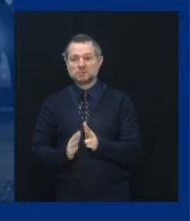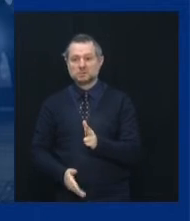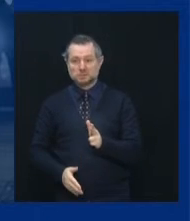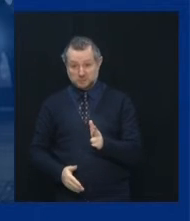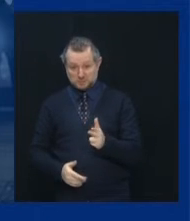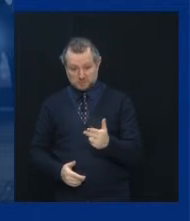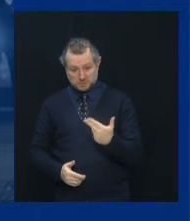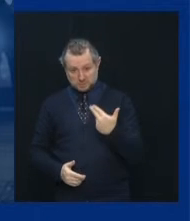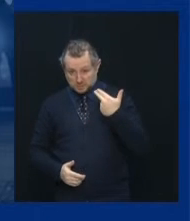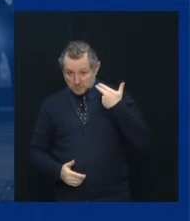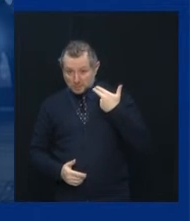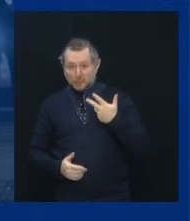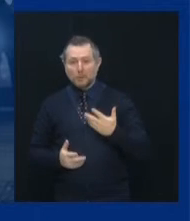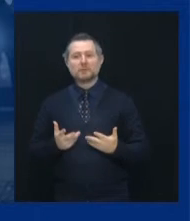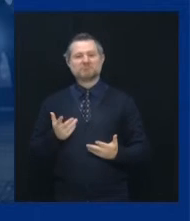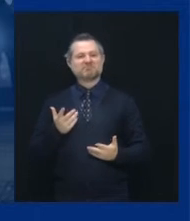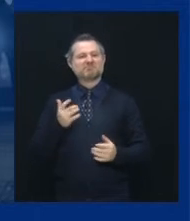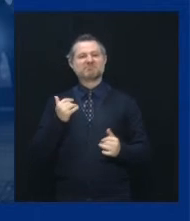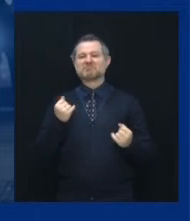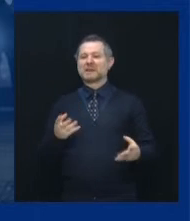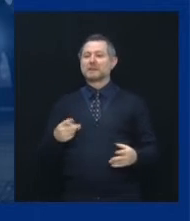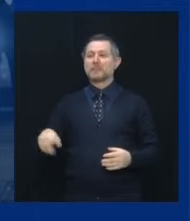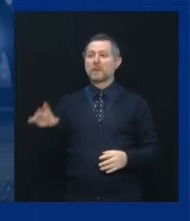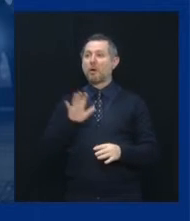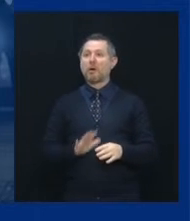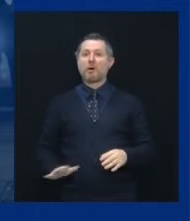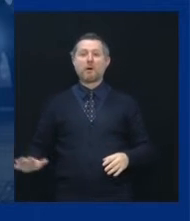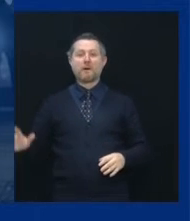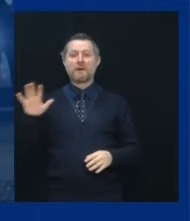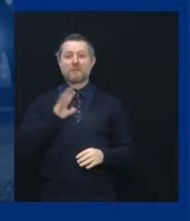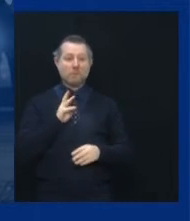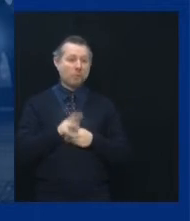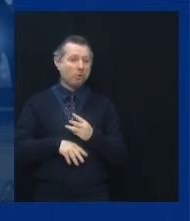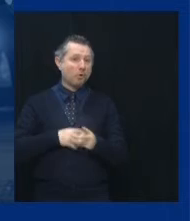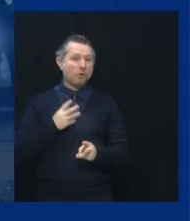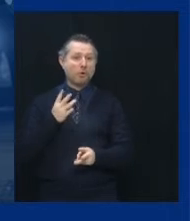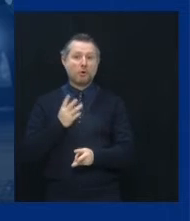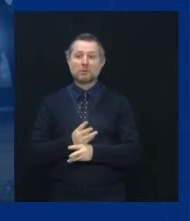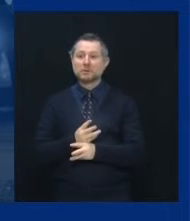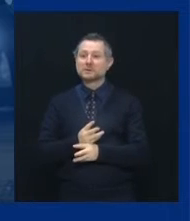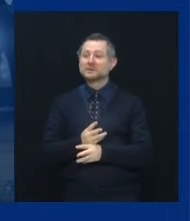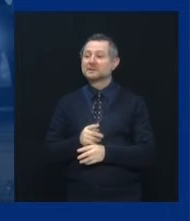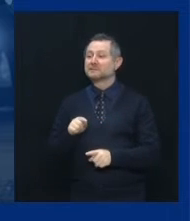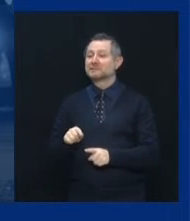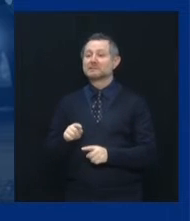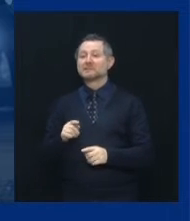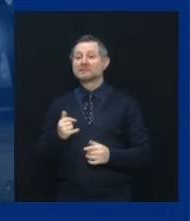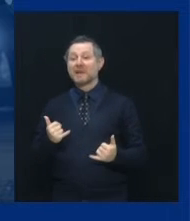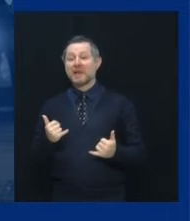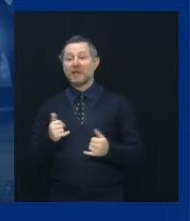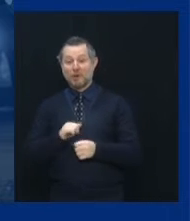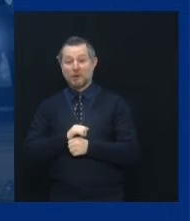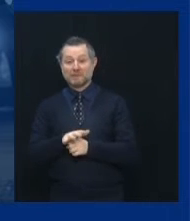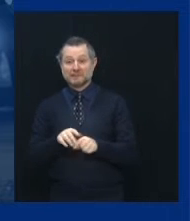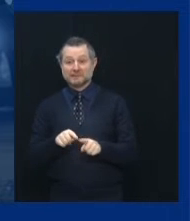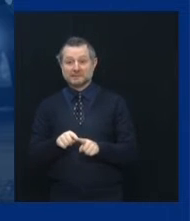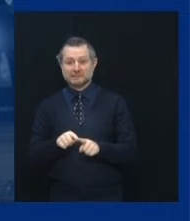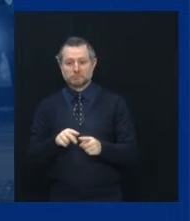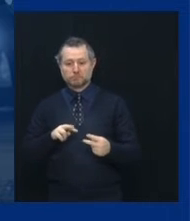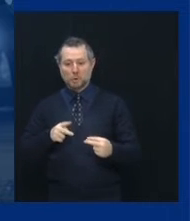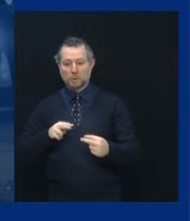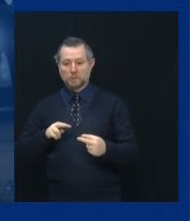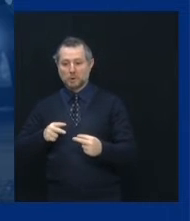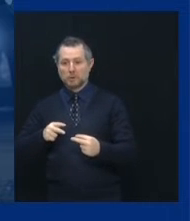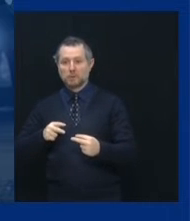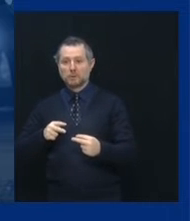Many countries around the world have said the virus is mutating. Before any international